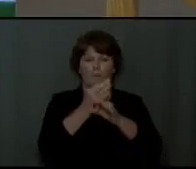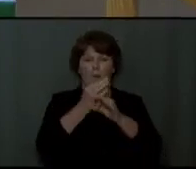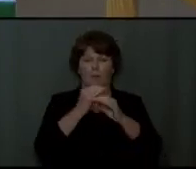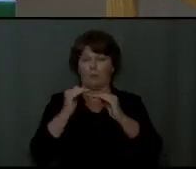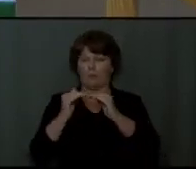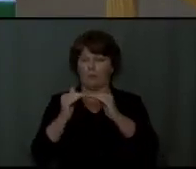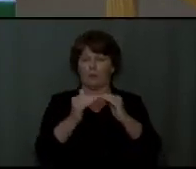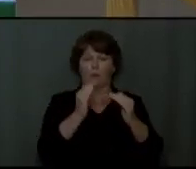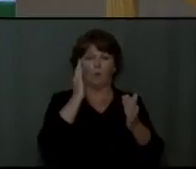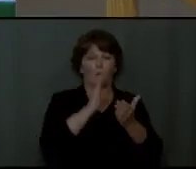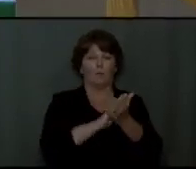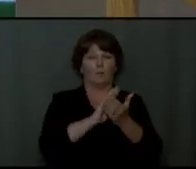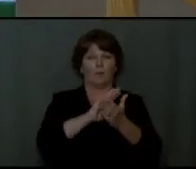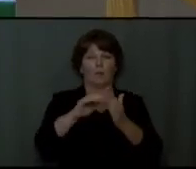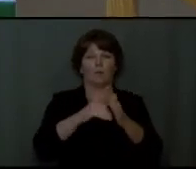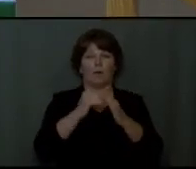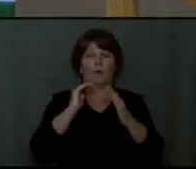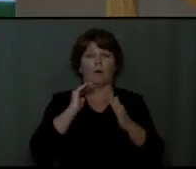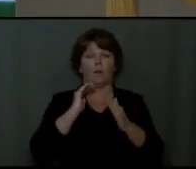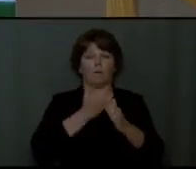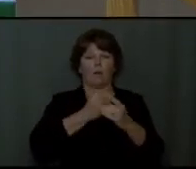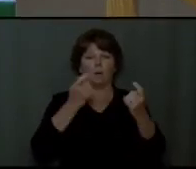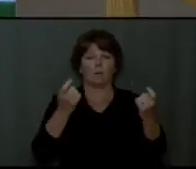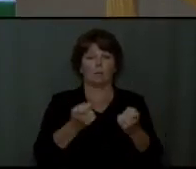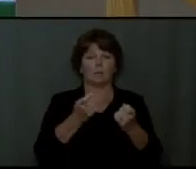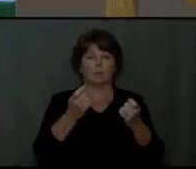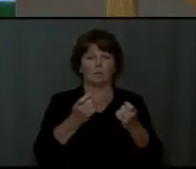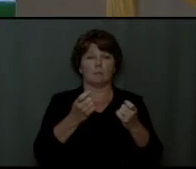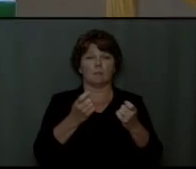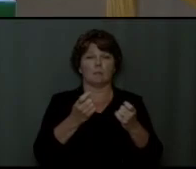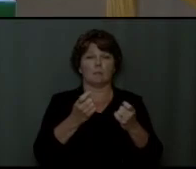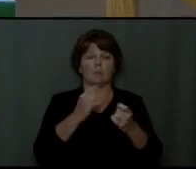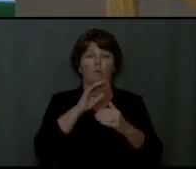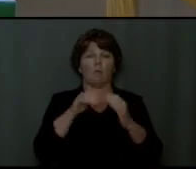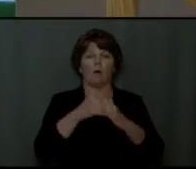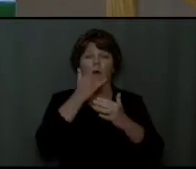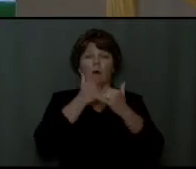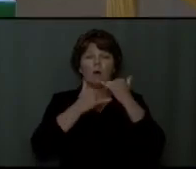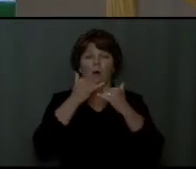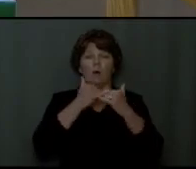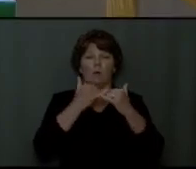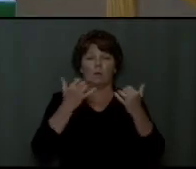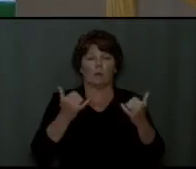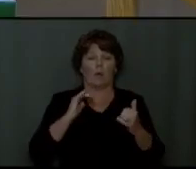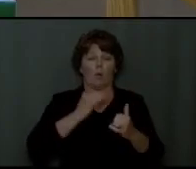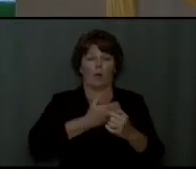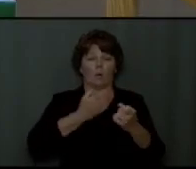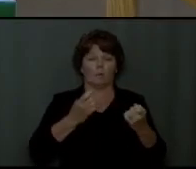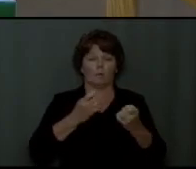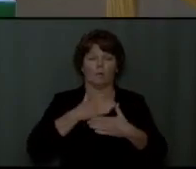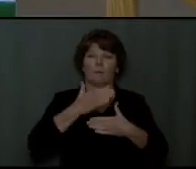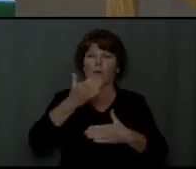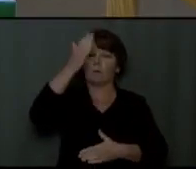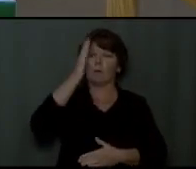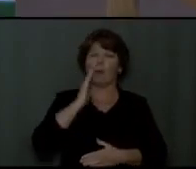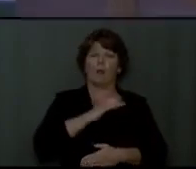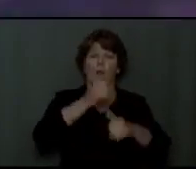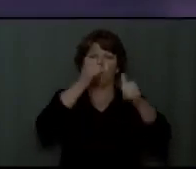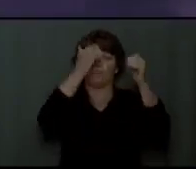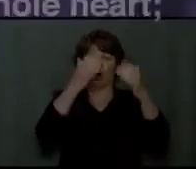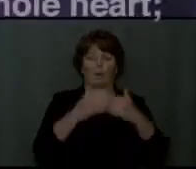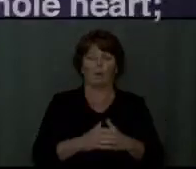faithful and just, will forgive our sins. From all unrighteousness, let us then confess our sins to God our Father.